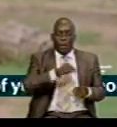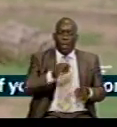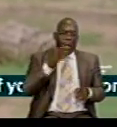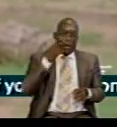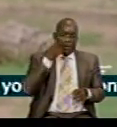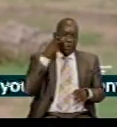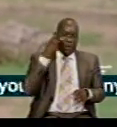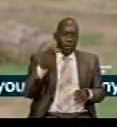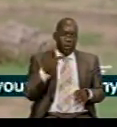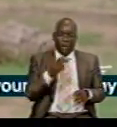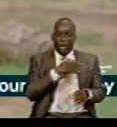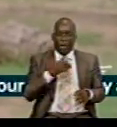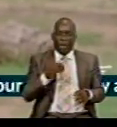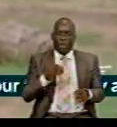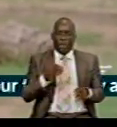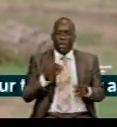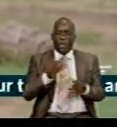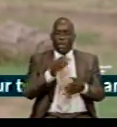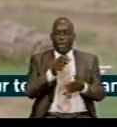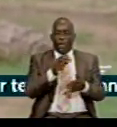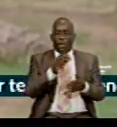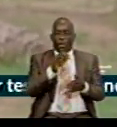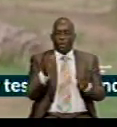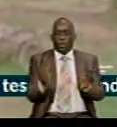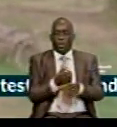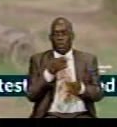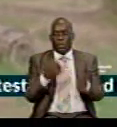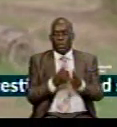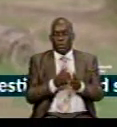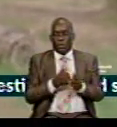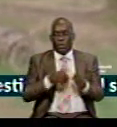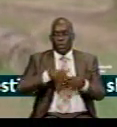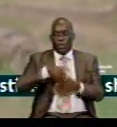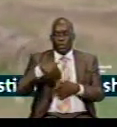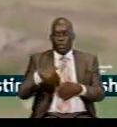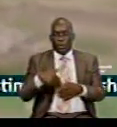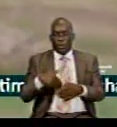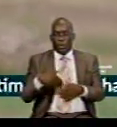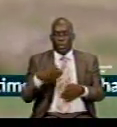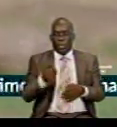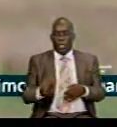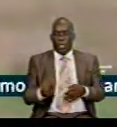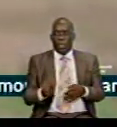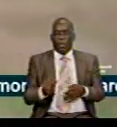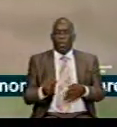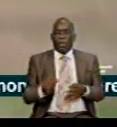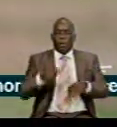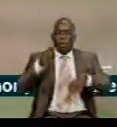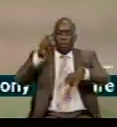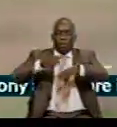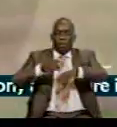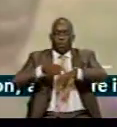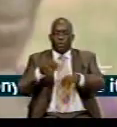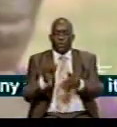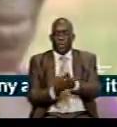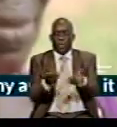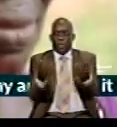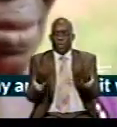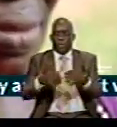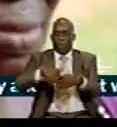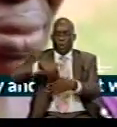my fingernail and draw it out. This is the first bone that came out.